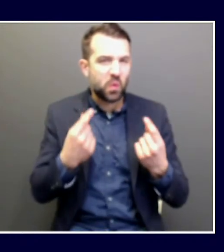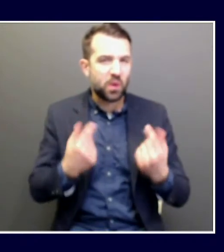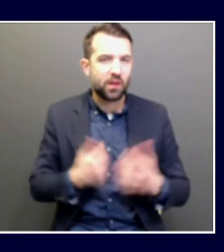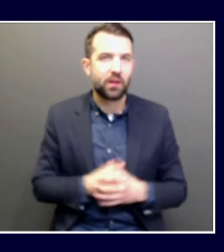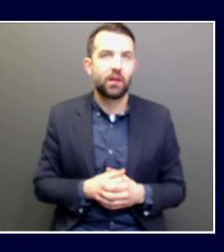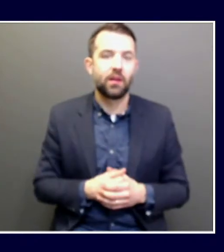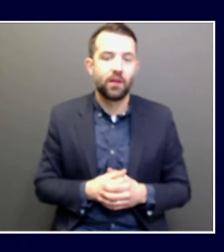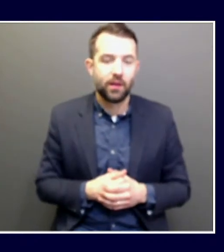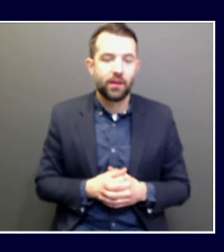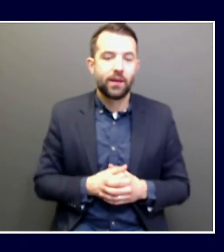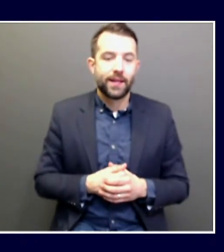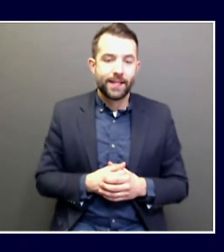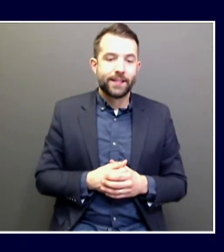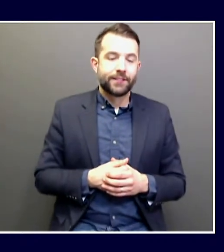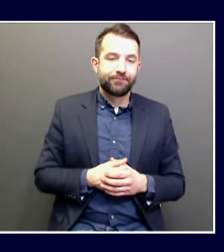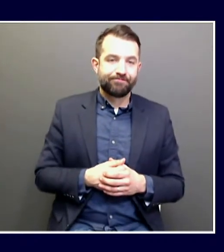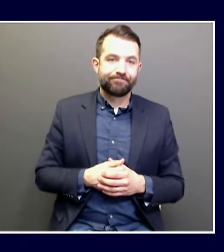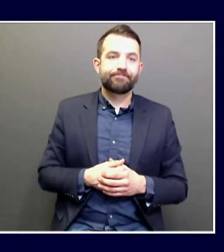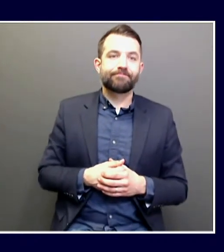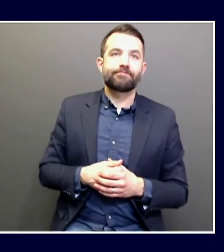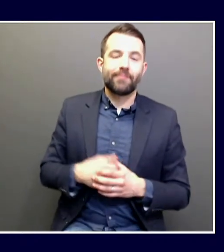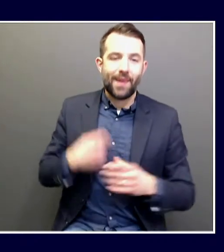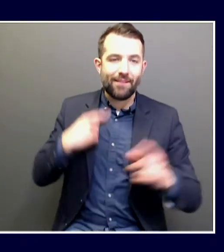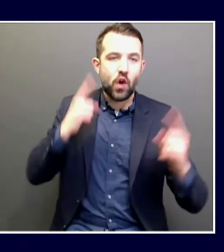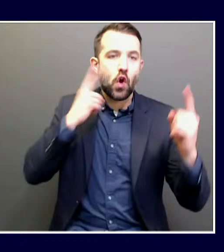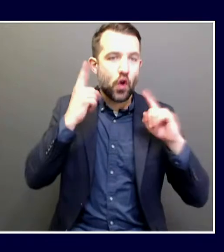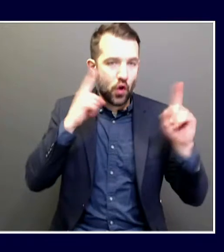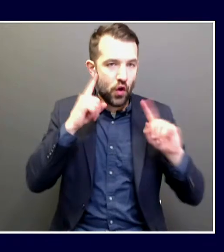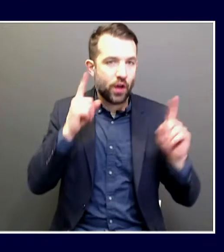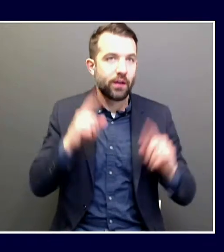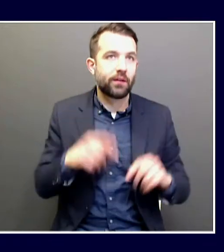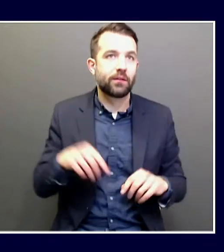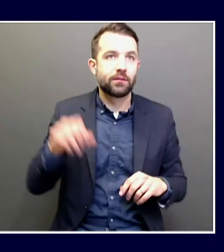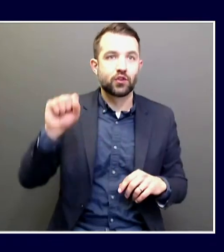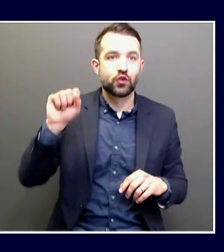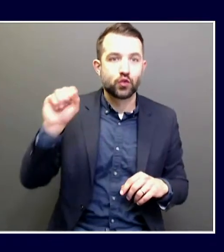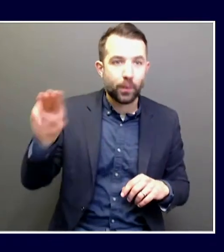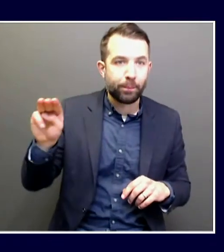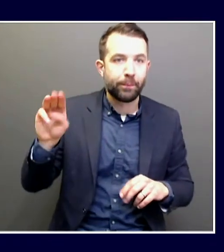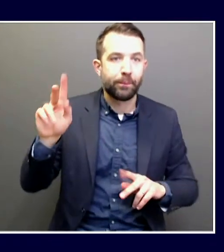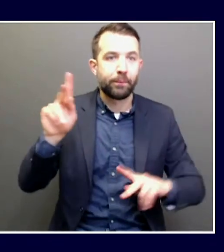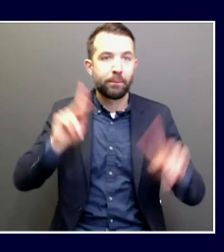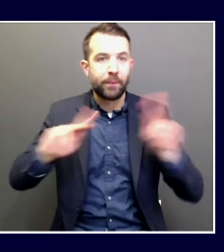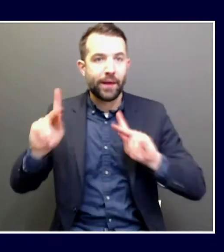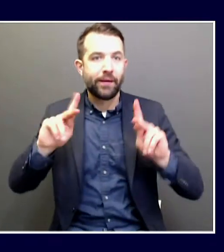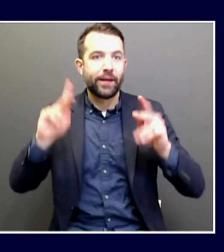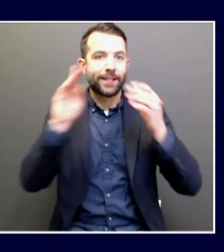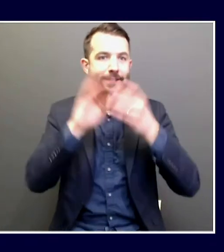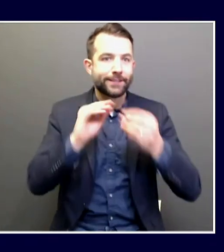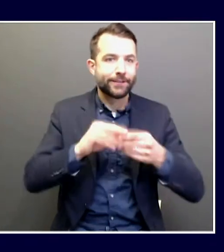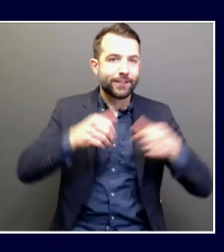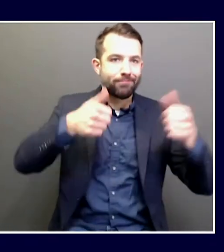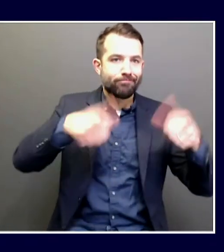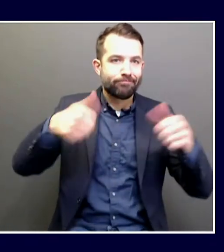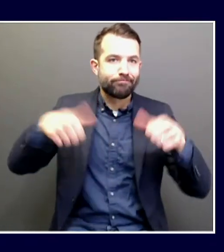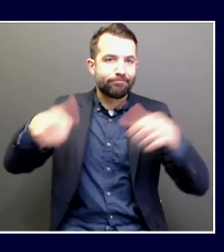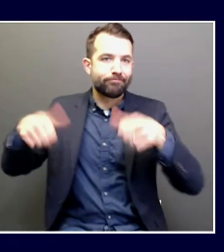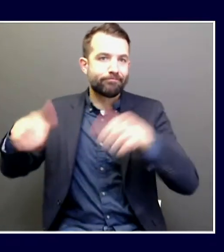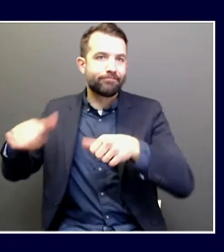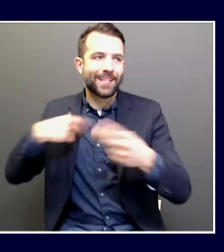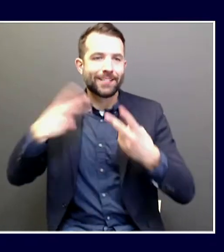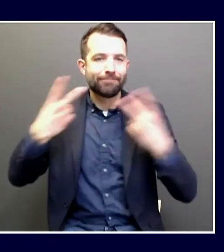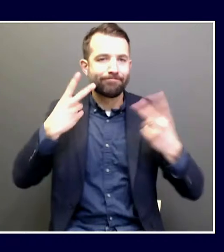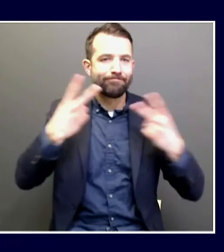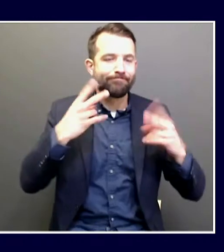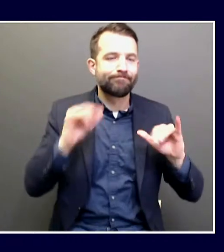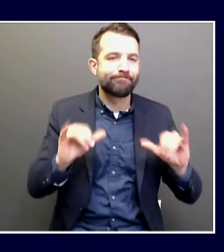heard of folks or seen on social media folks for whom that has been the experience. What the US CDC says or recommends in that